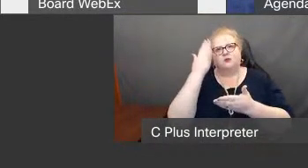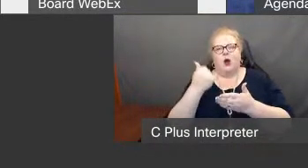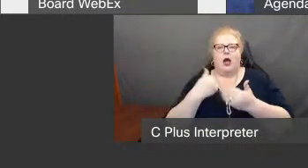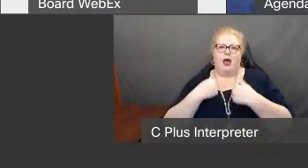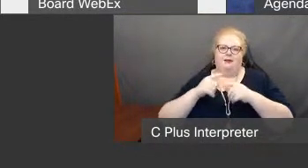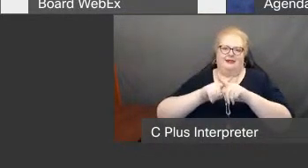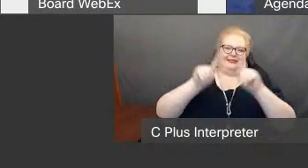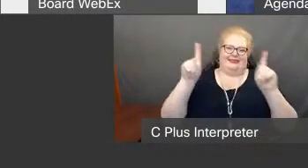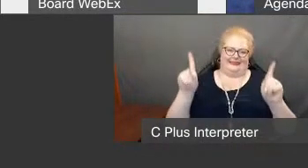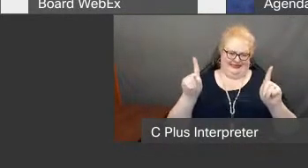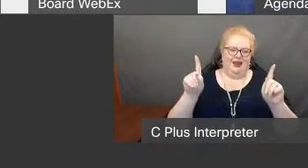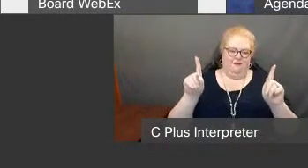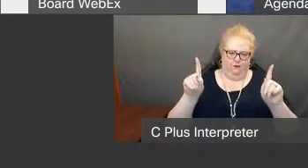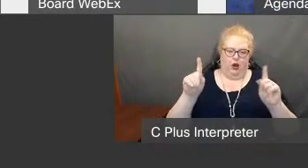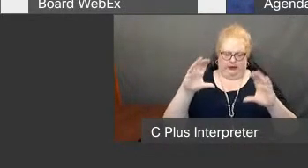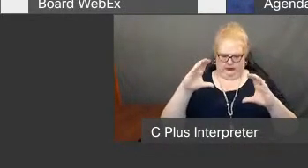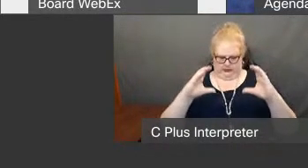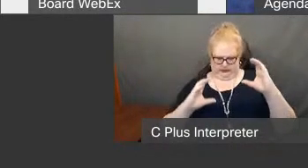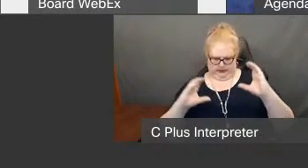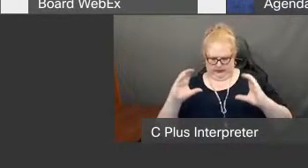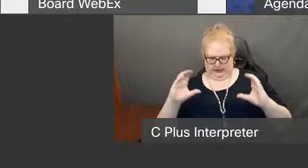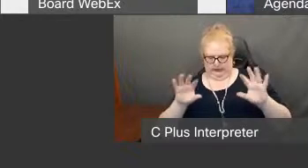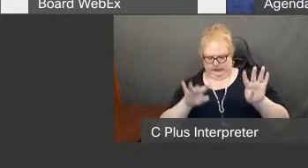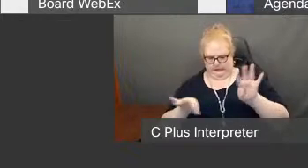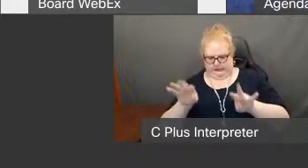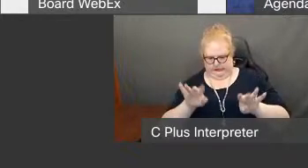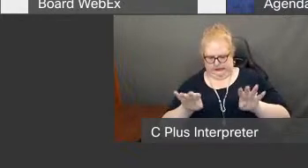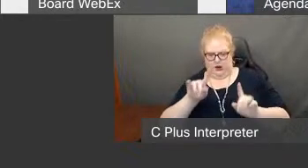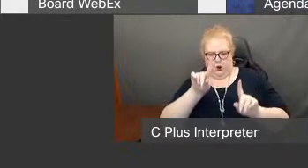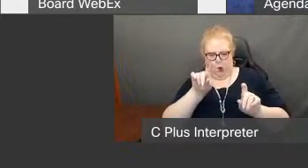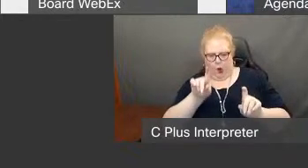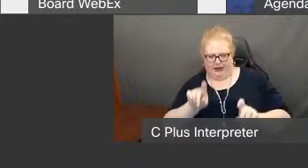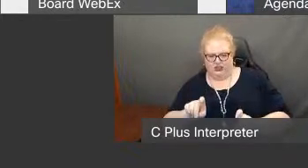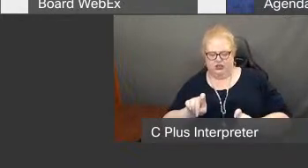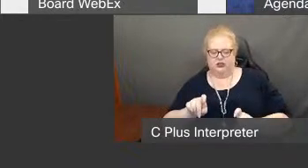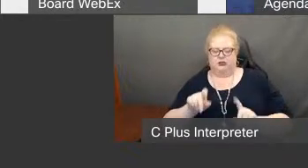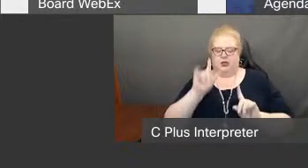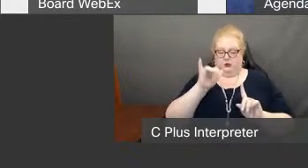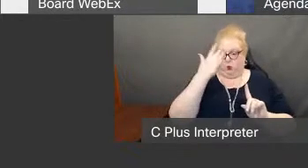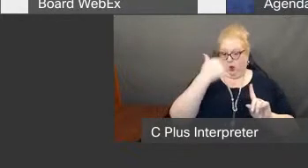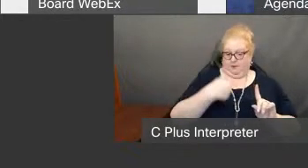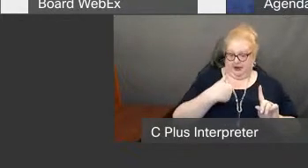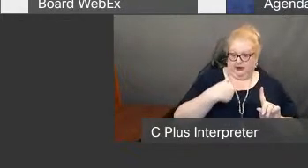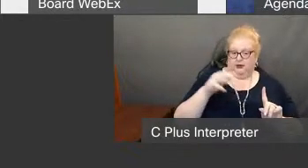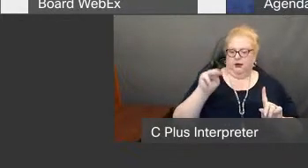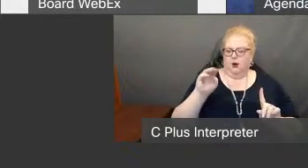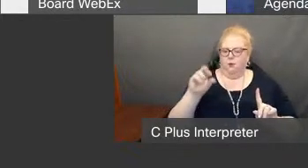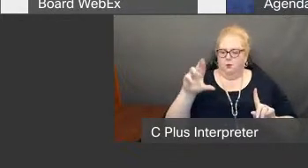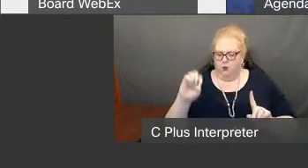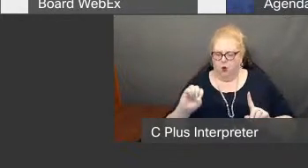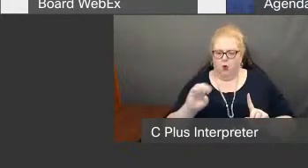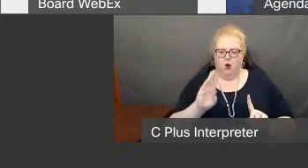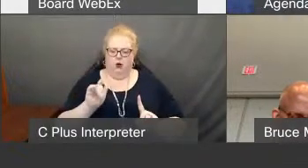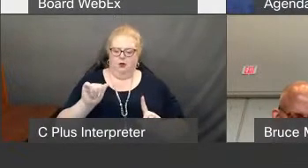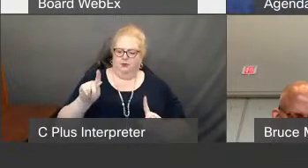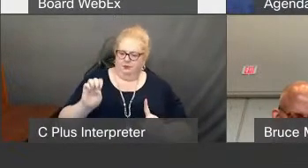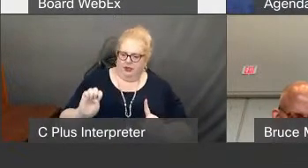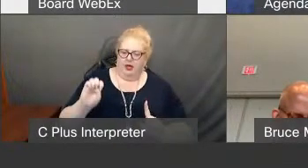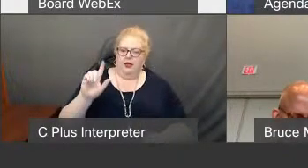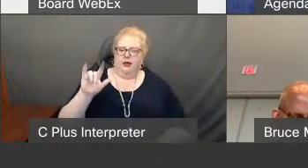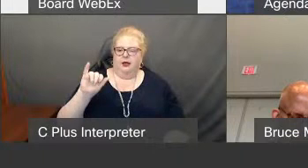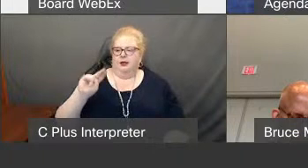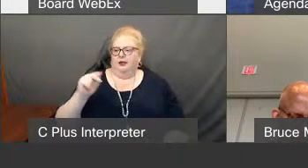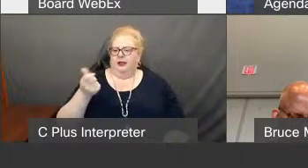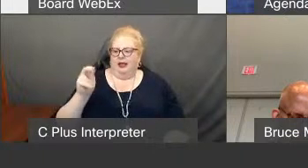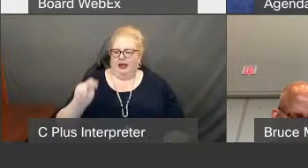why myself, Mr. Moore, Mr. Blake, Mrs. Cox, and Ms. Linehan are all be working together, because